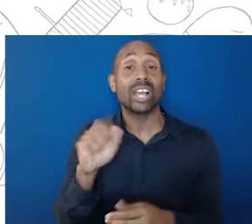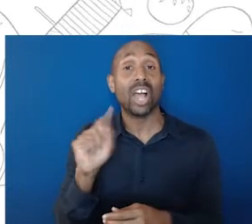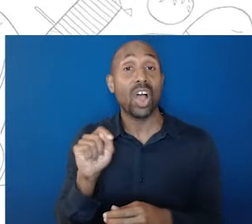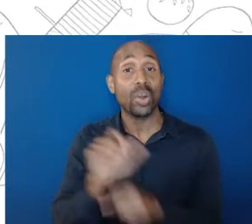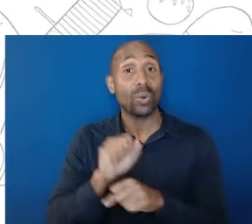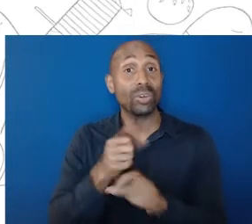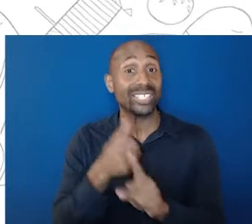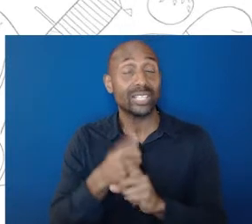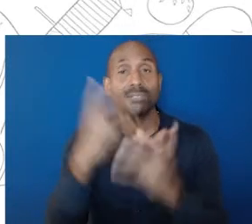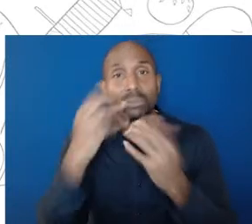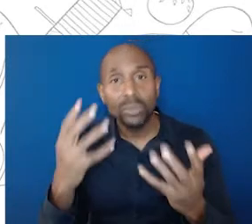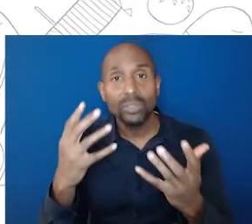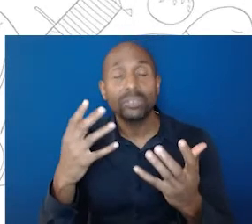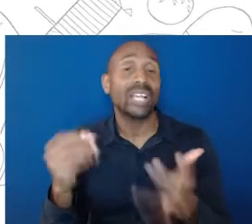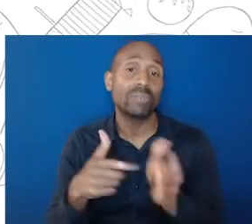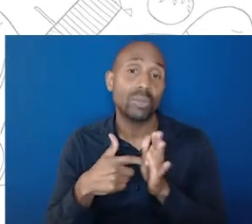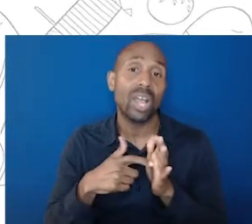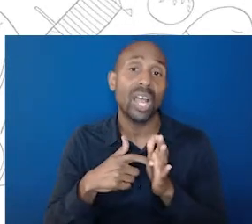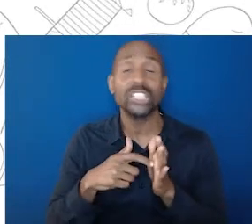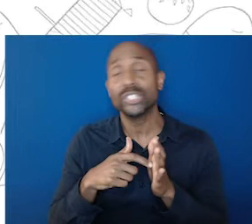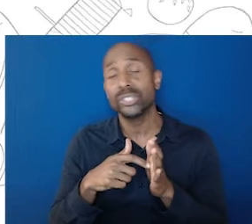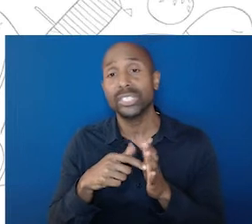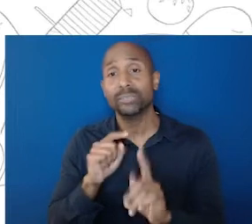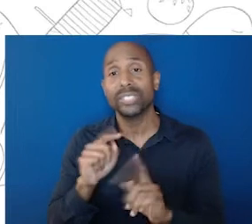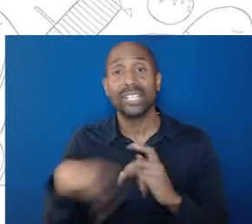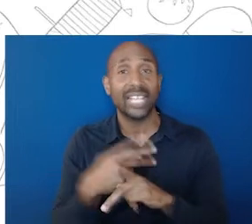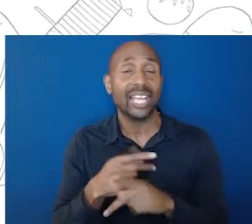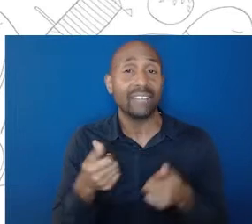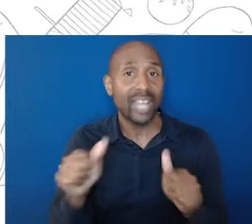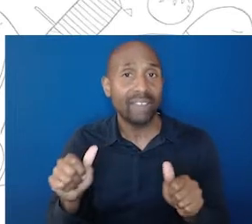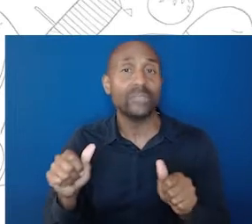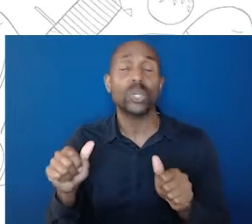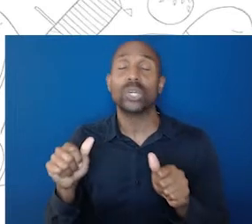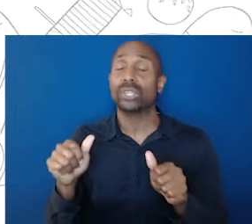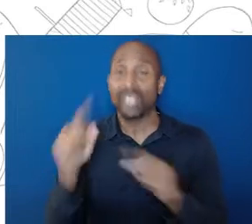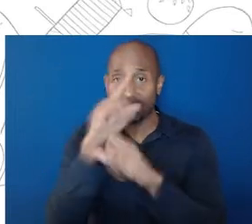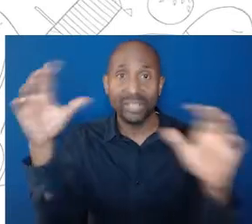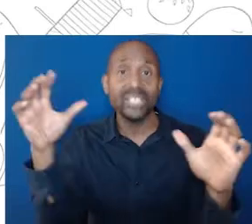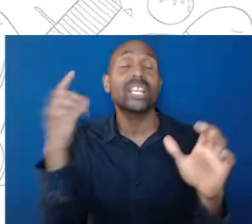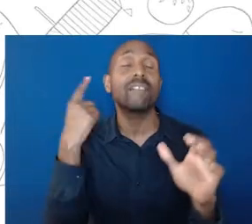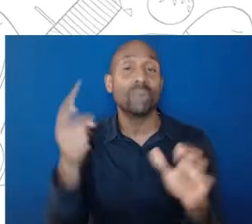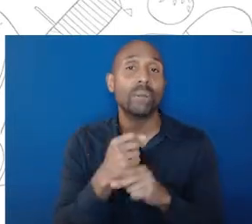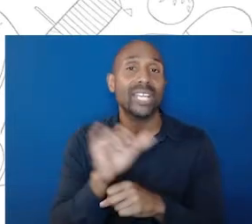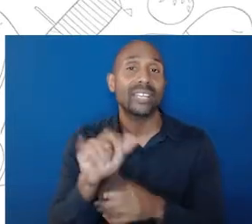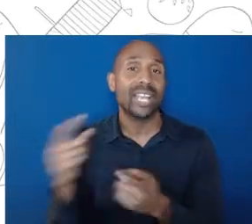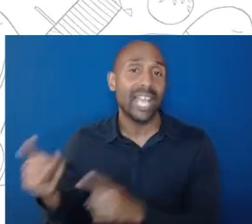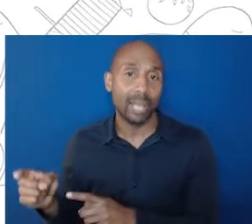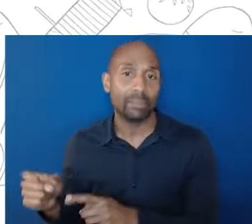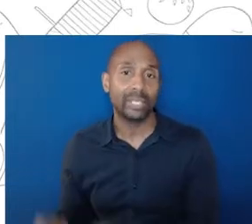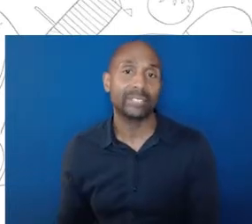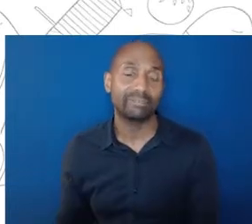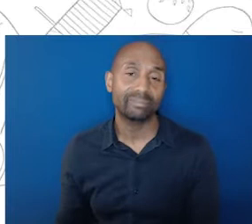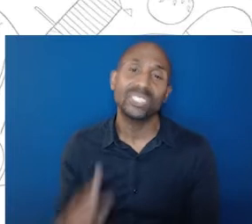takes the kind of effort and the kind of vision. Absolutely. To create these. So